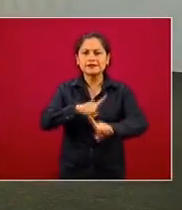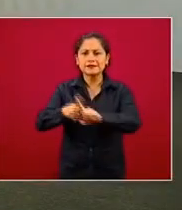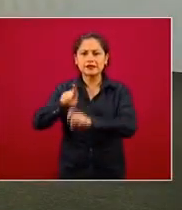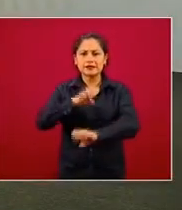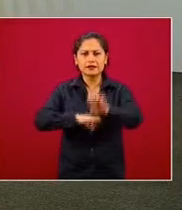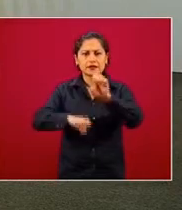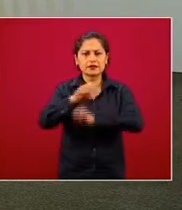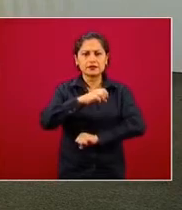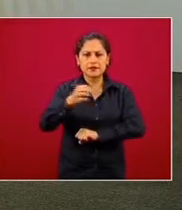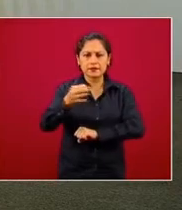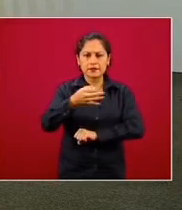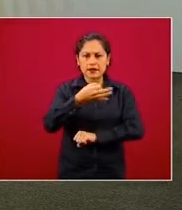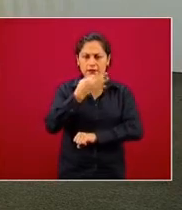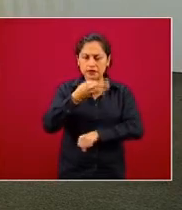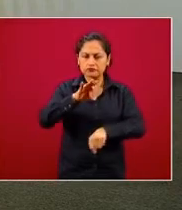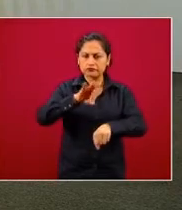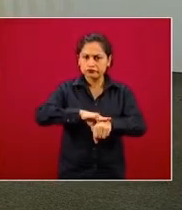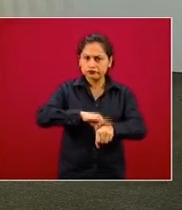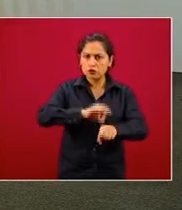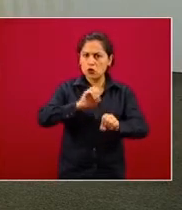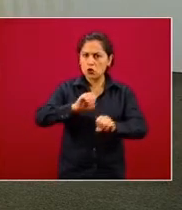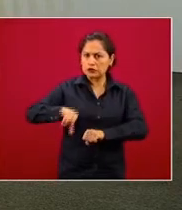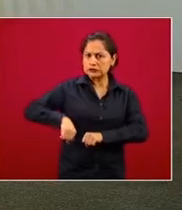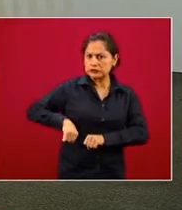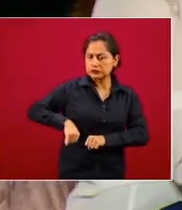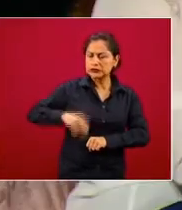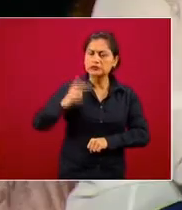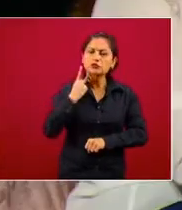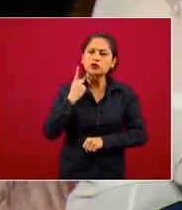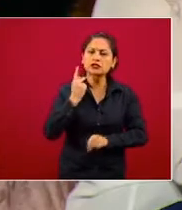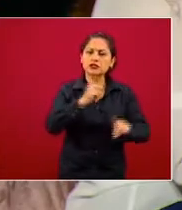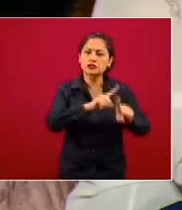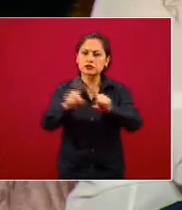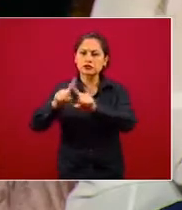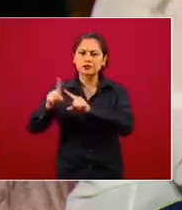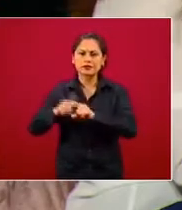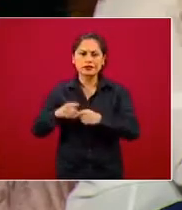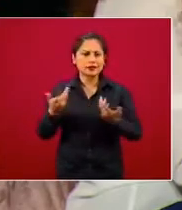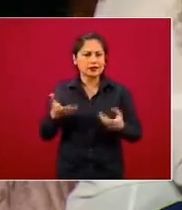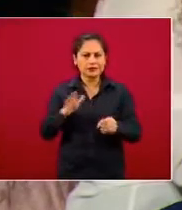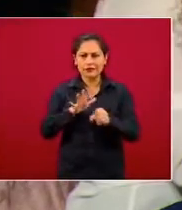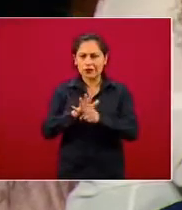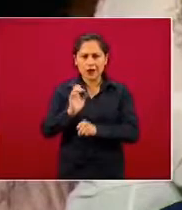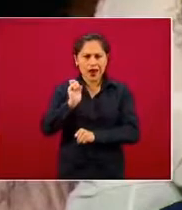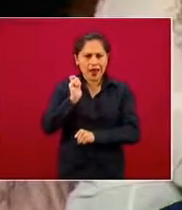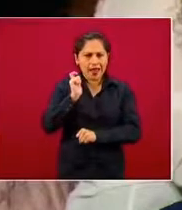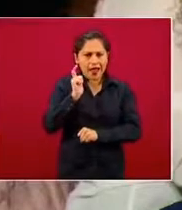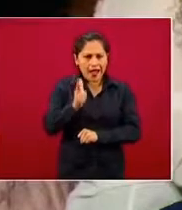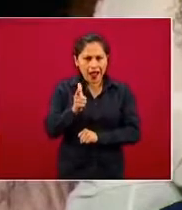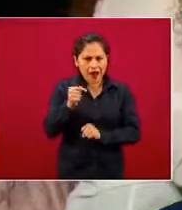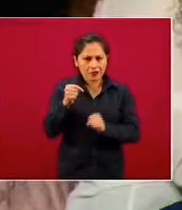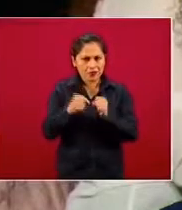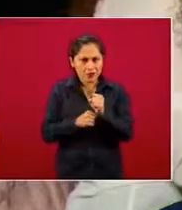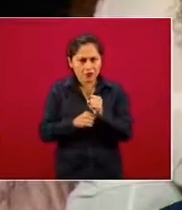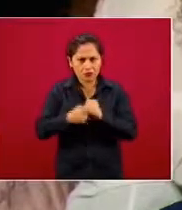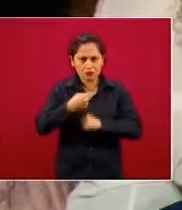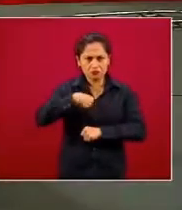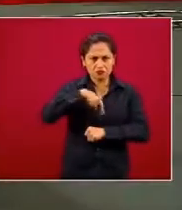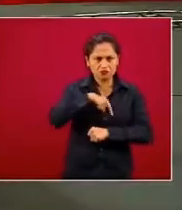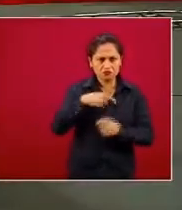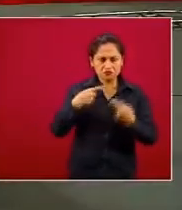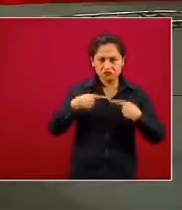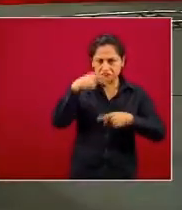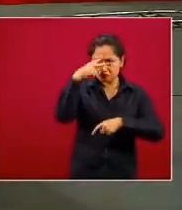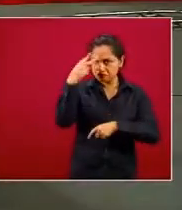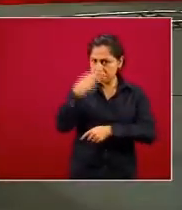do todo you think esto. are the ¿Qué interests intereses behind hay en this? todo Is esto? there something that the ¿Hay algo citizens que los ciudadanos no are sepamos y debamos saber? unknowing of and we Otra should más, si know? me lo